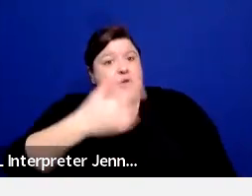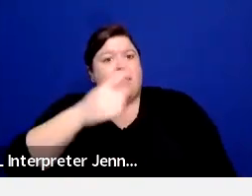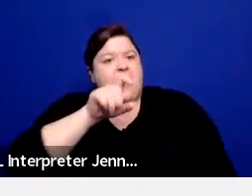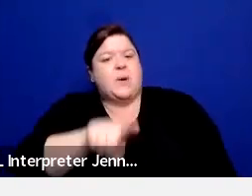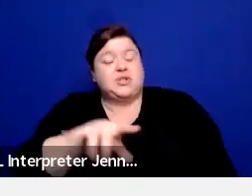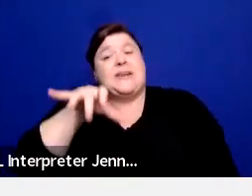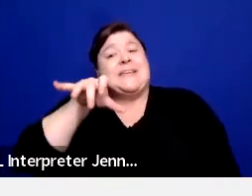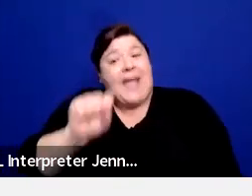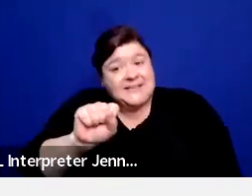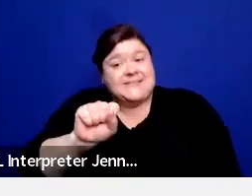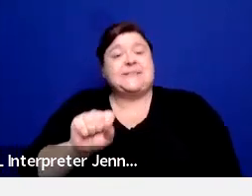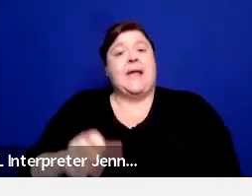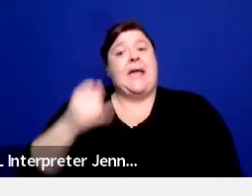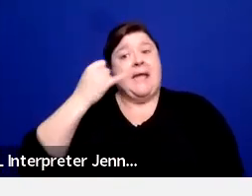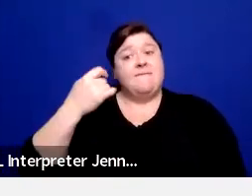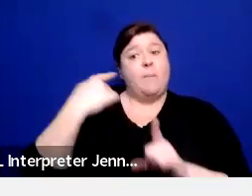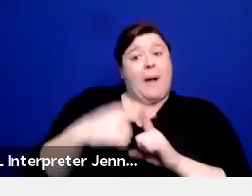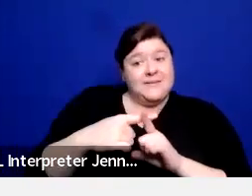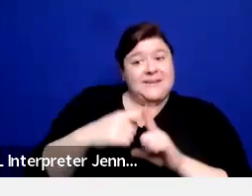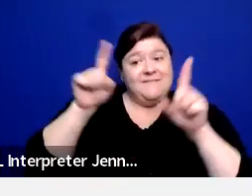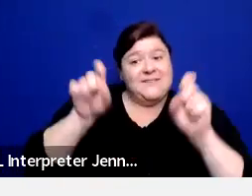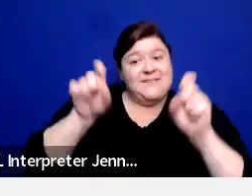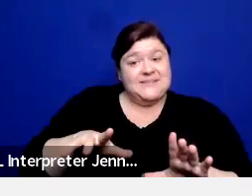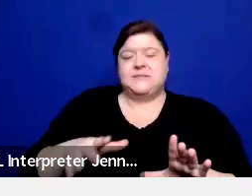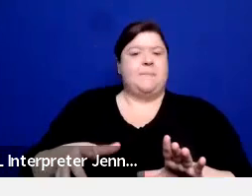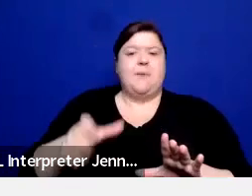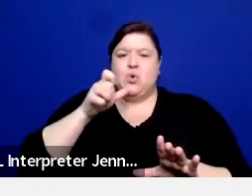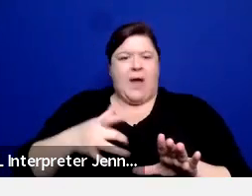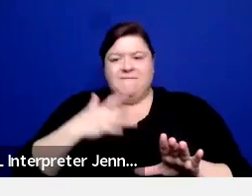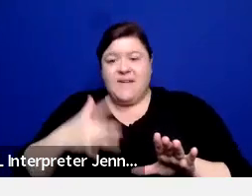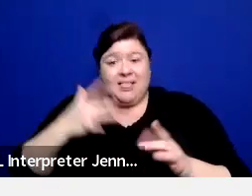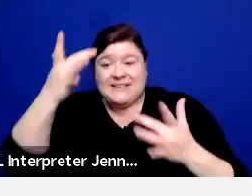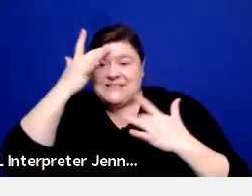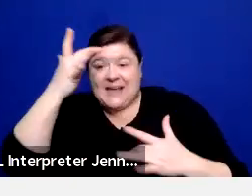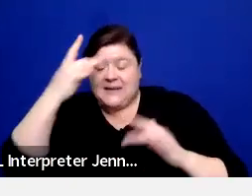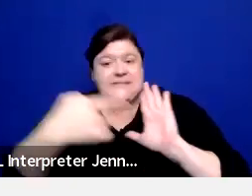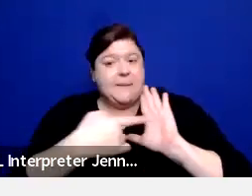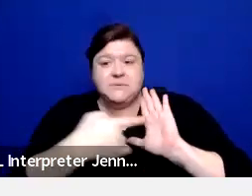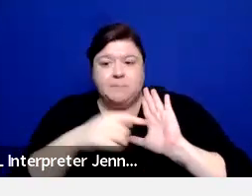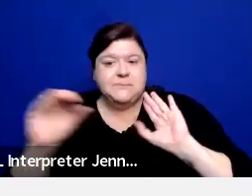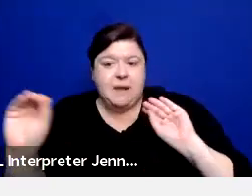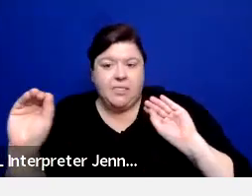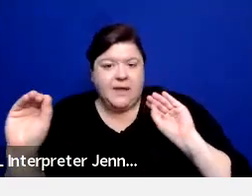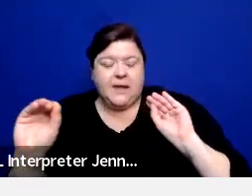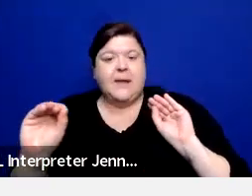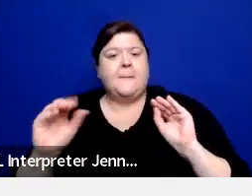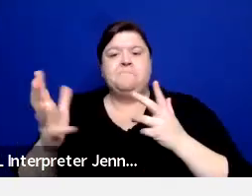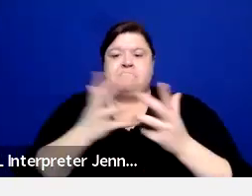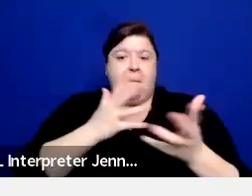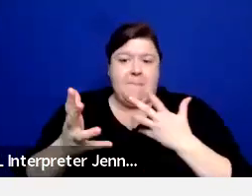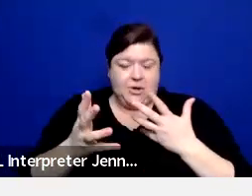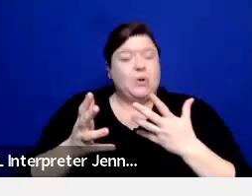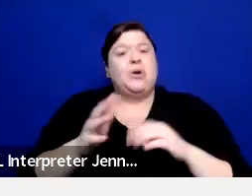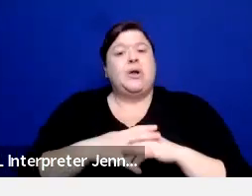test positive, even if you don't have symptoms, and we know that there are individuals, unvaccinated, vaccinated, boosted, who can